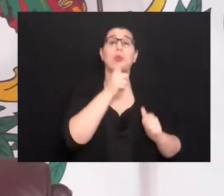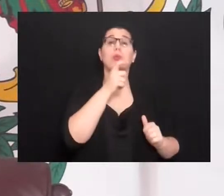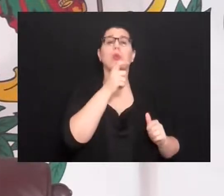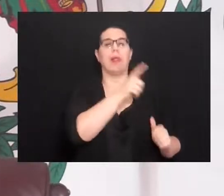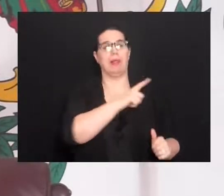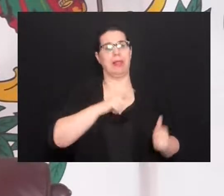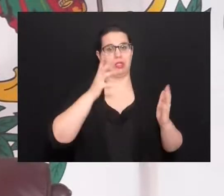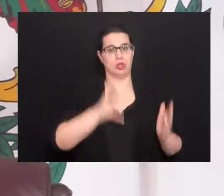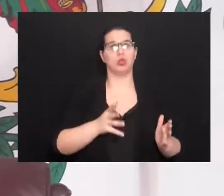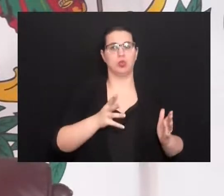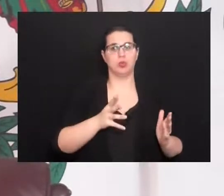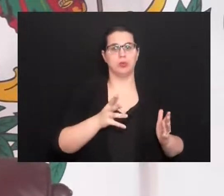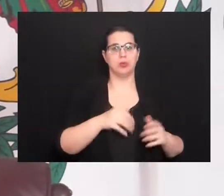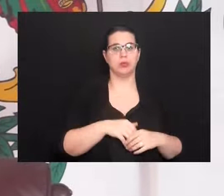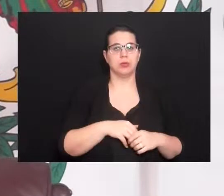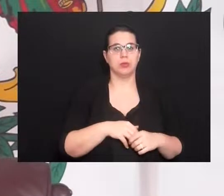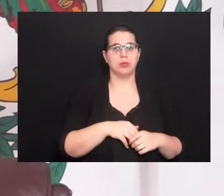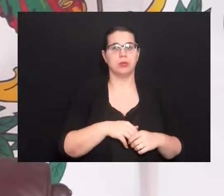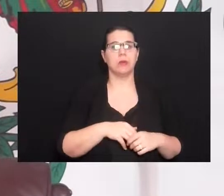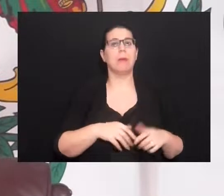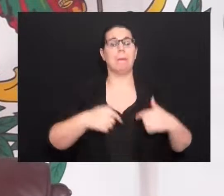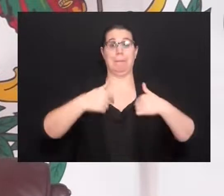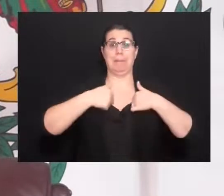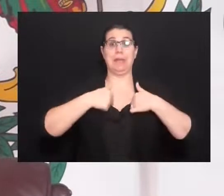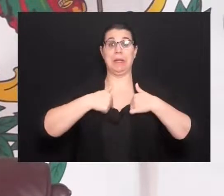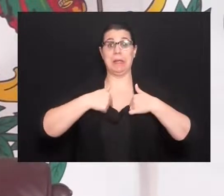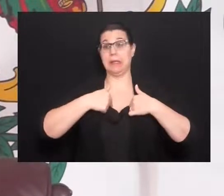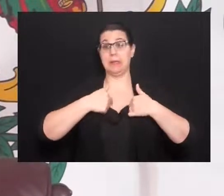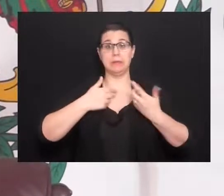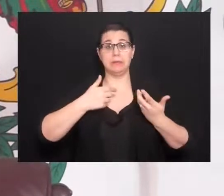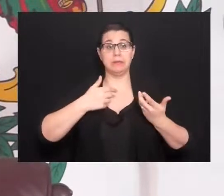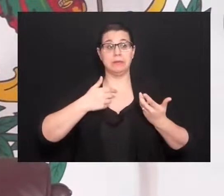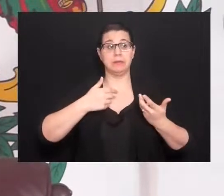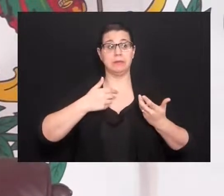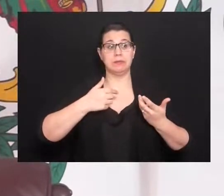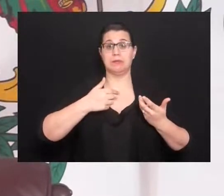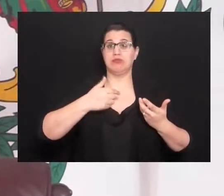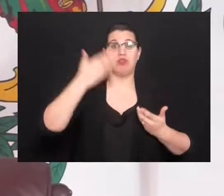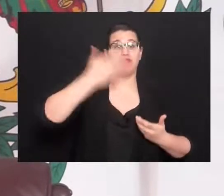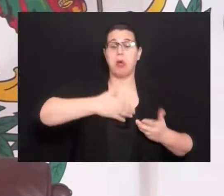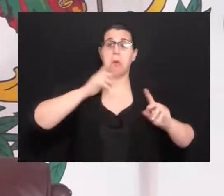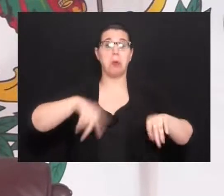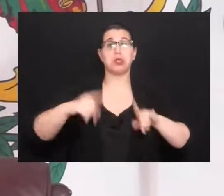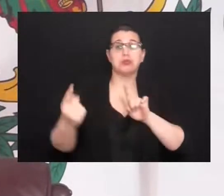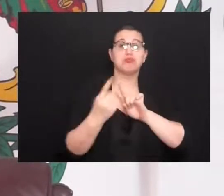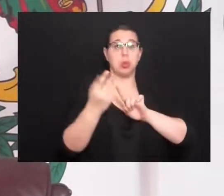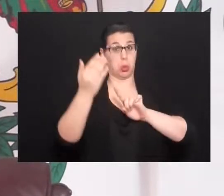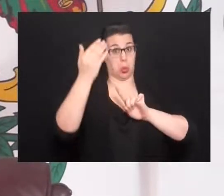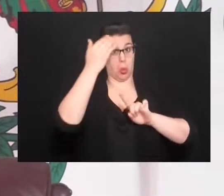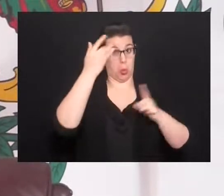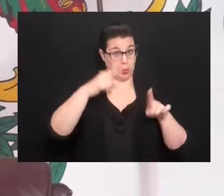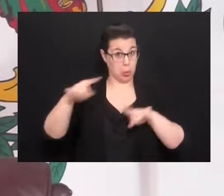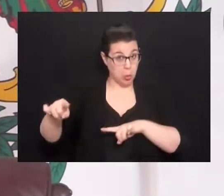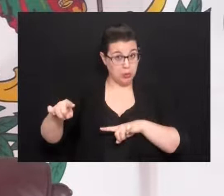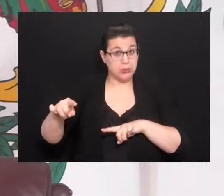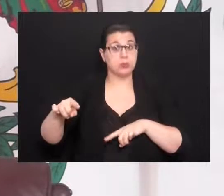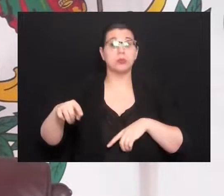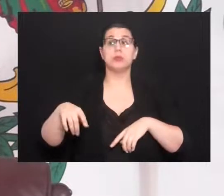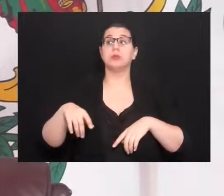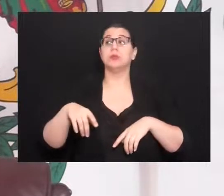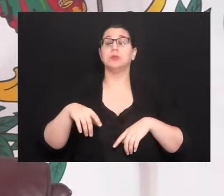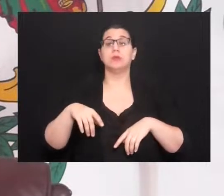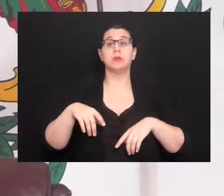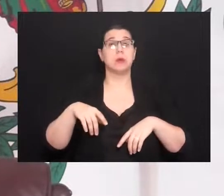the first, the forefront of the whole thing from the standpoint of knowing what's going on and